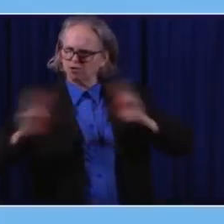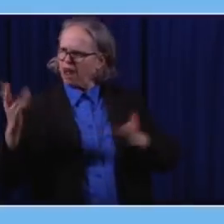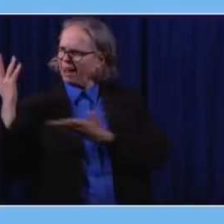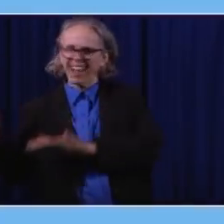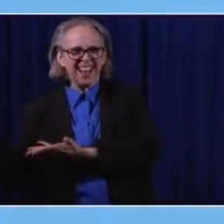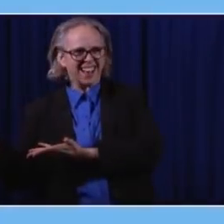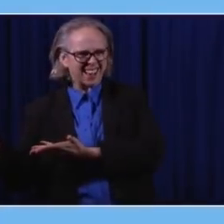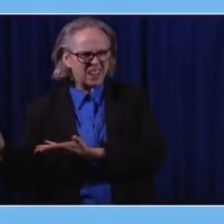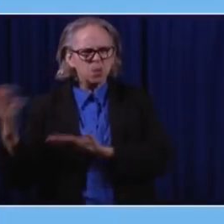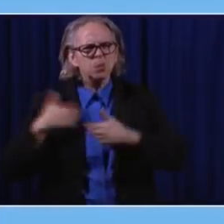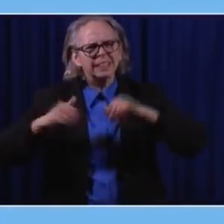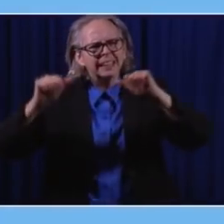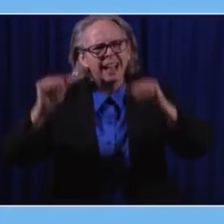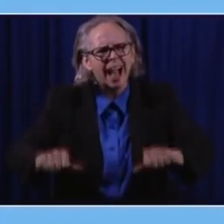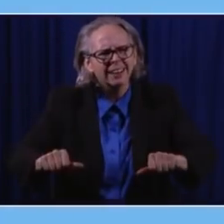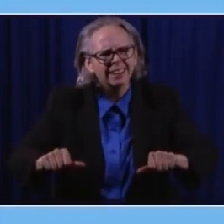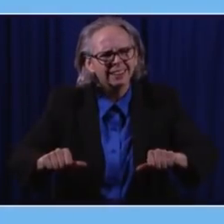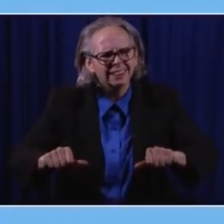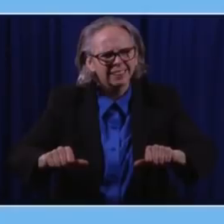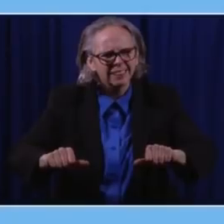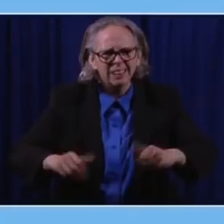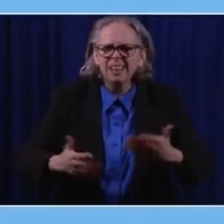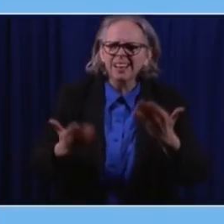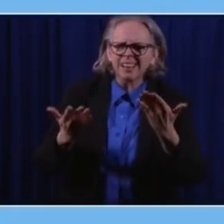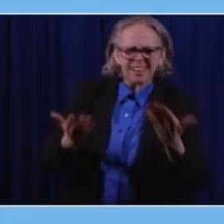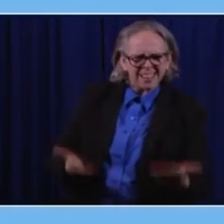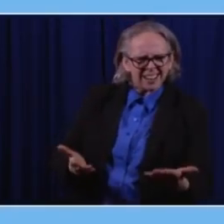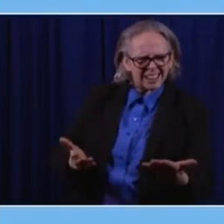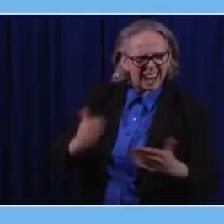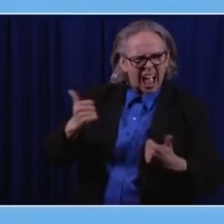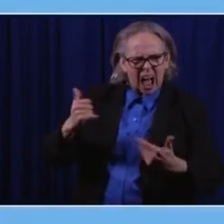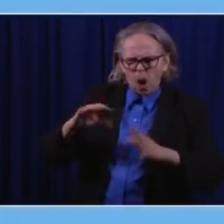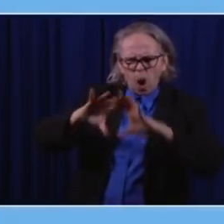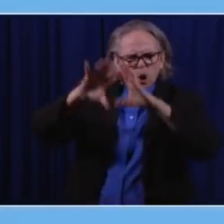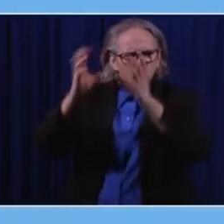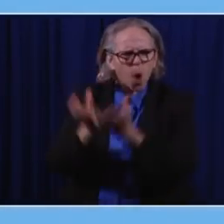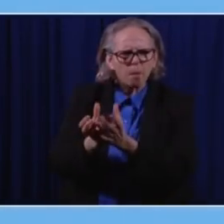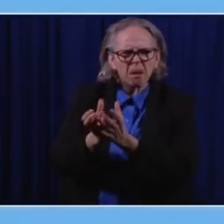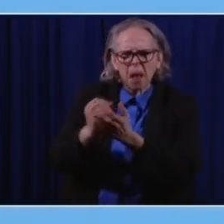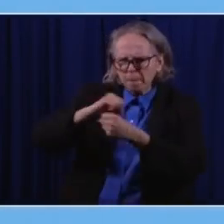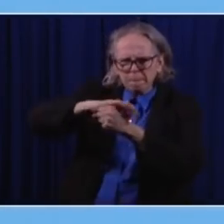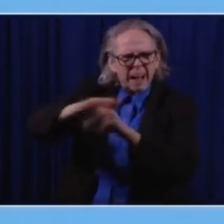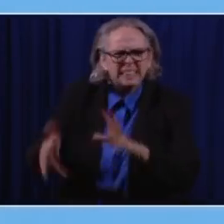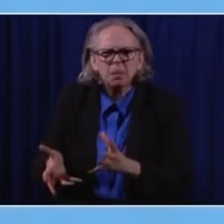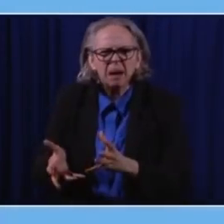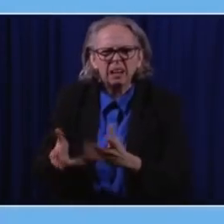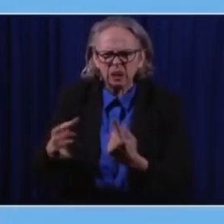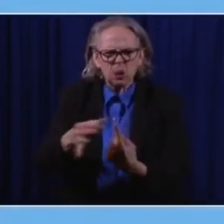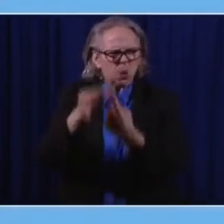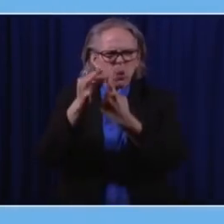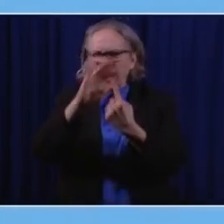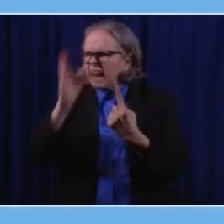How do we recover from a global pandemic unlike anything we've ever seen before?